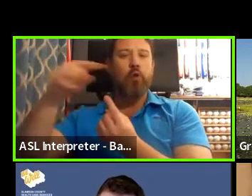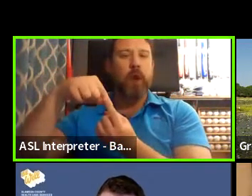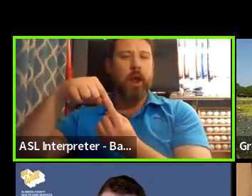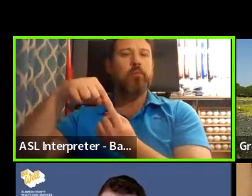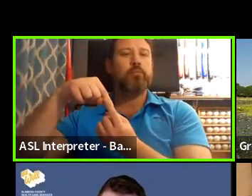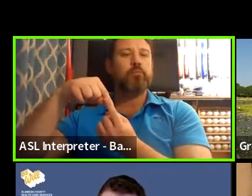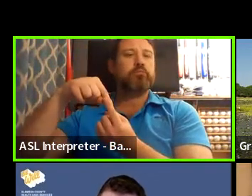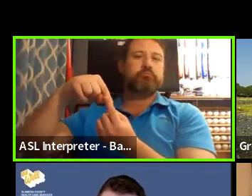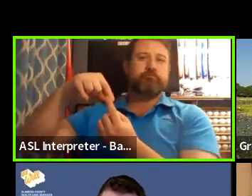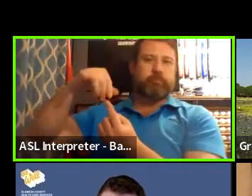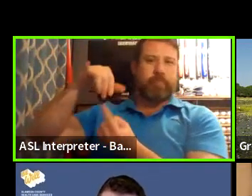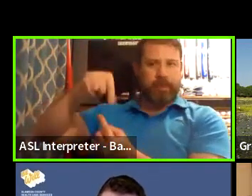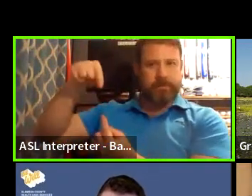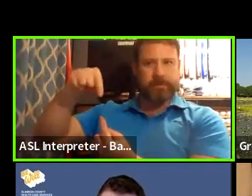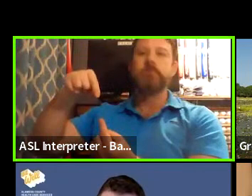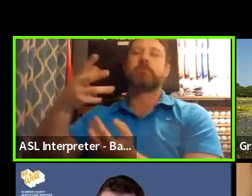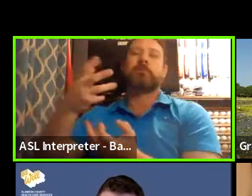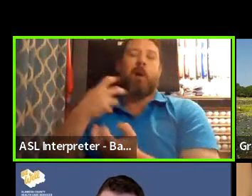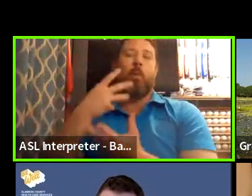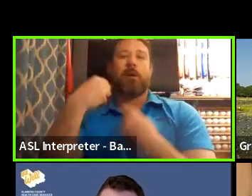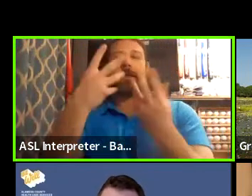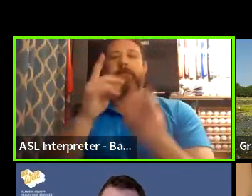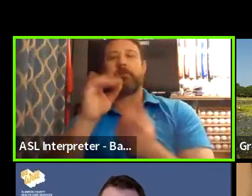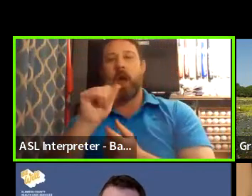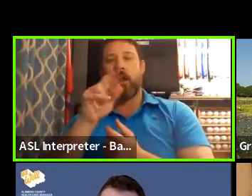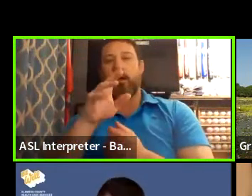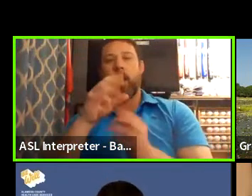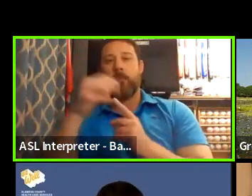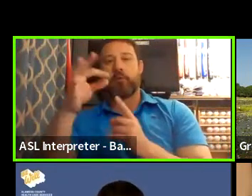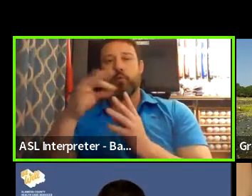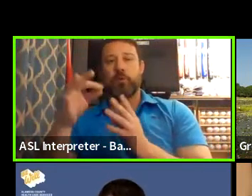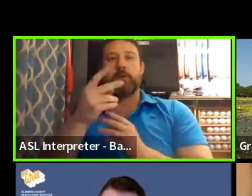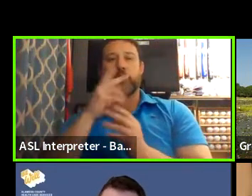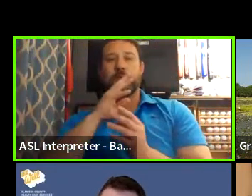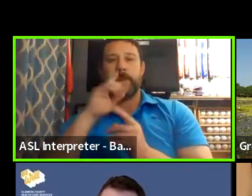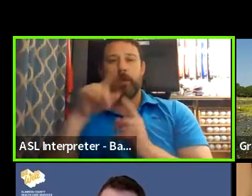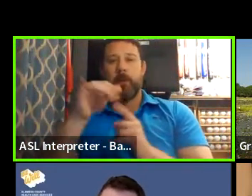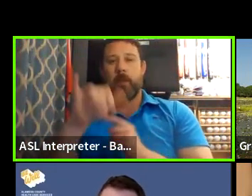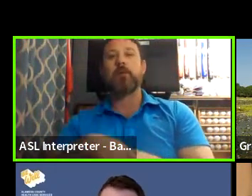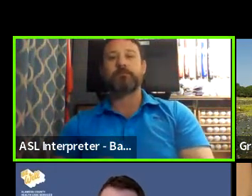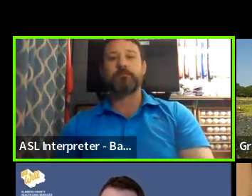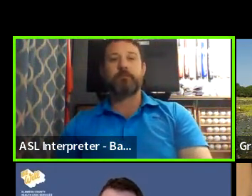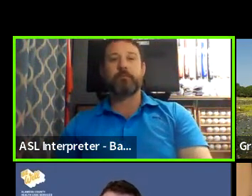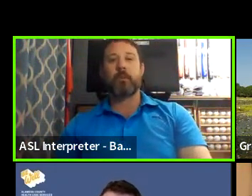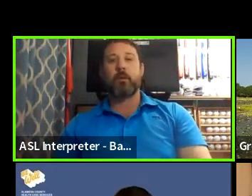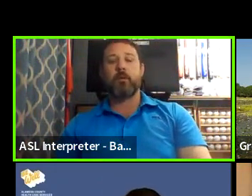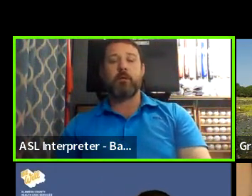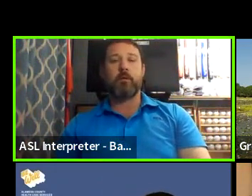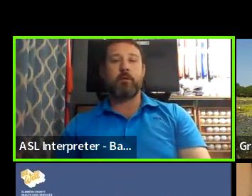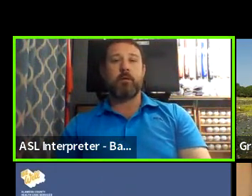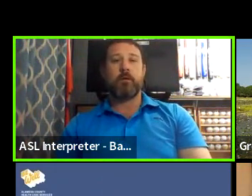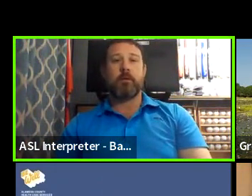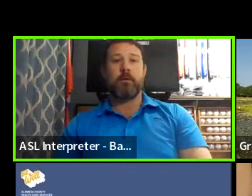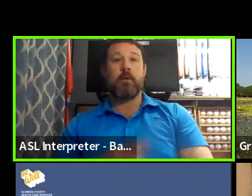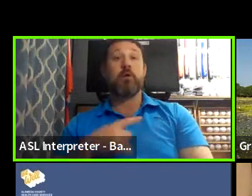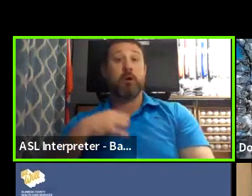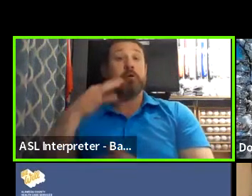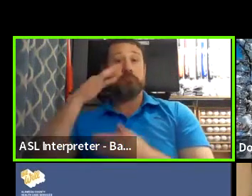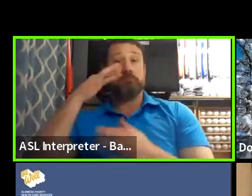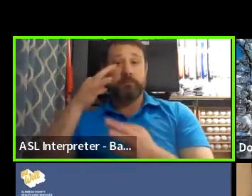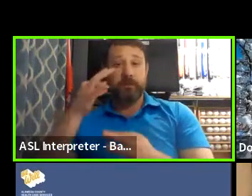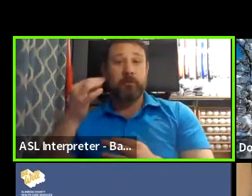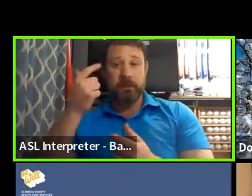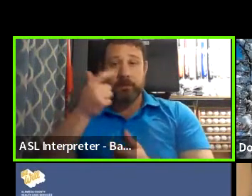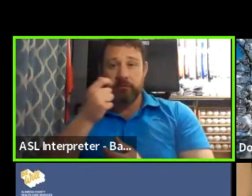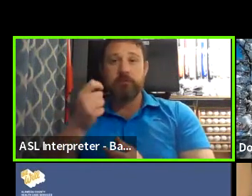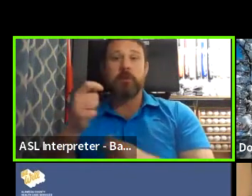give Donata an opportunity to speak to that too. Yeah, I mean, we're definitely interested in long COVID. We actually